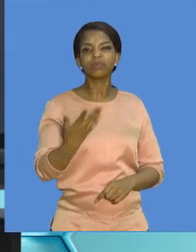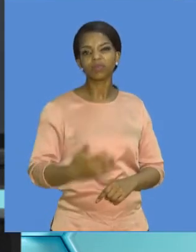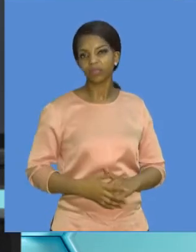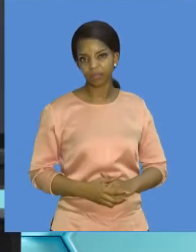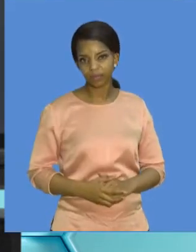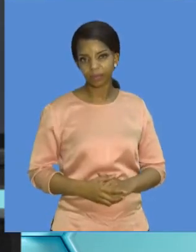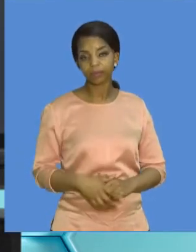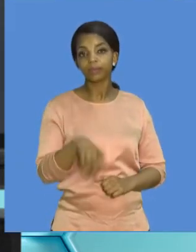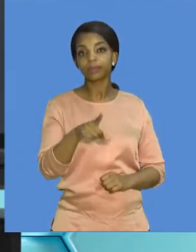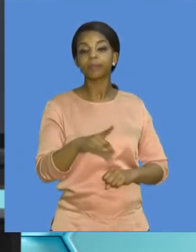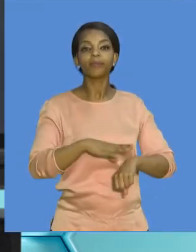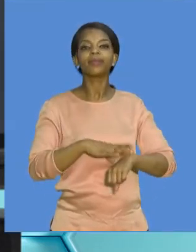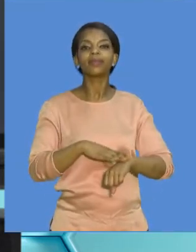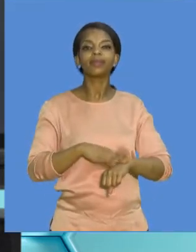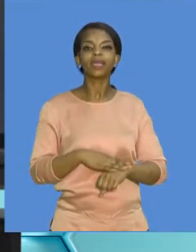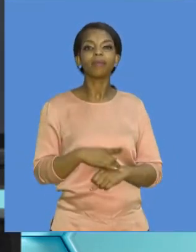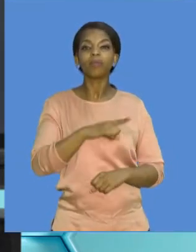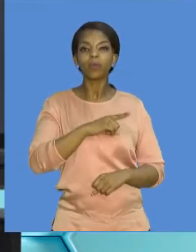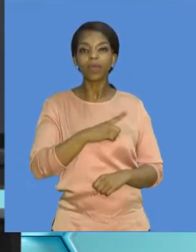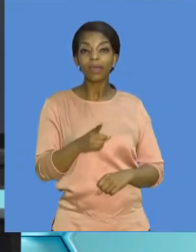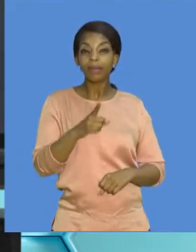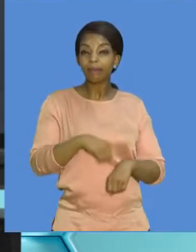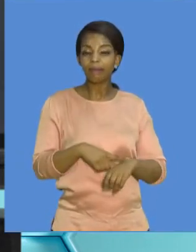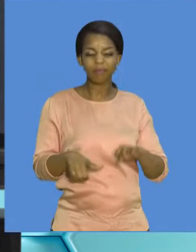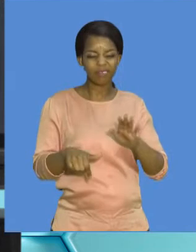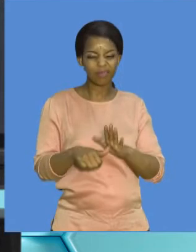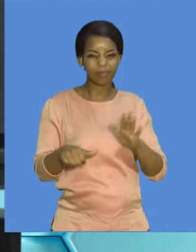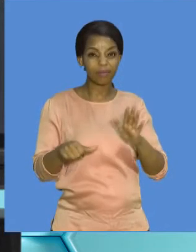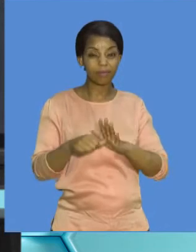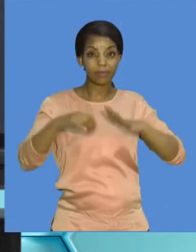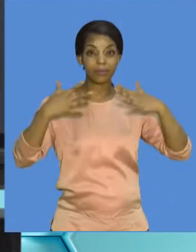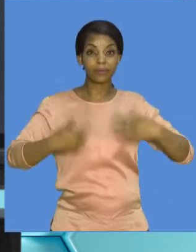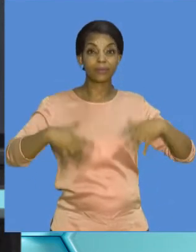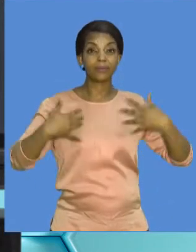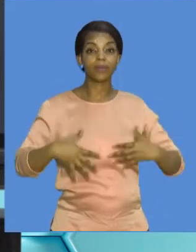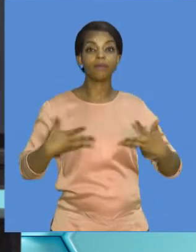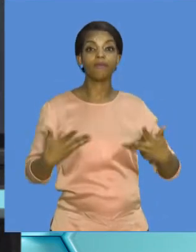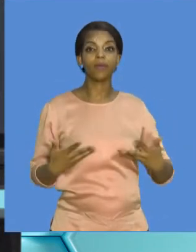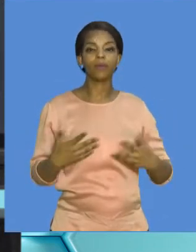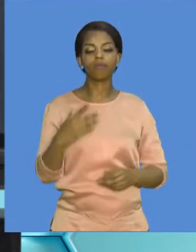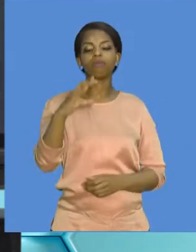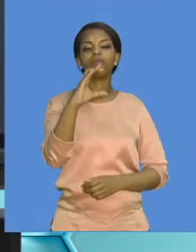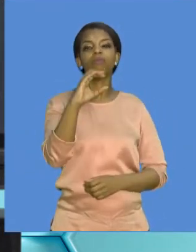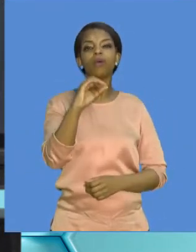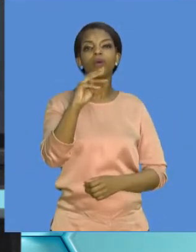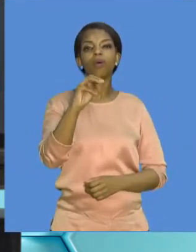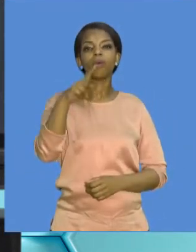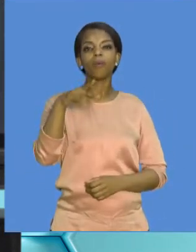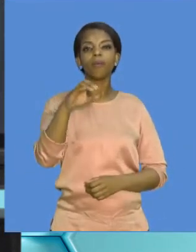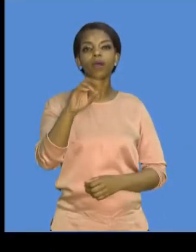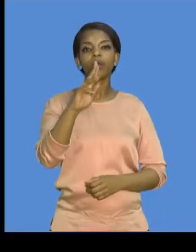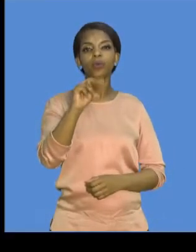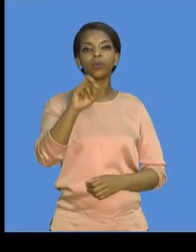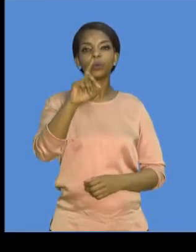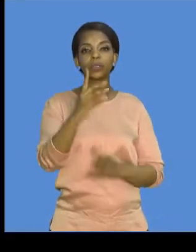of the great importance when dealing with some compound growth. But we'll look at this further as we are